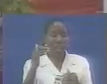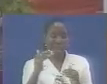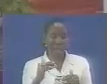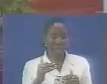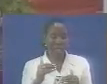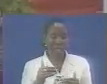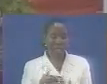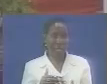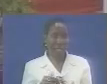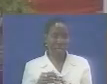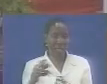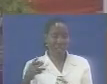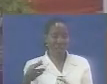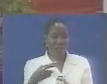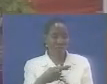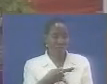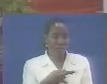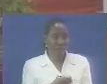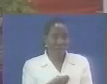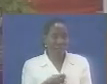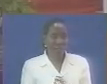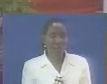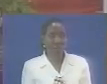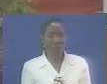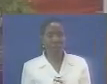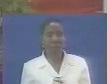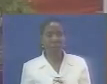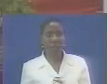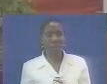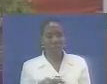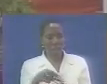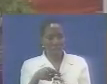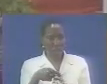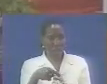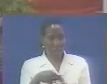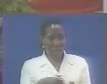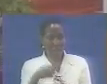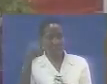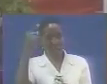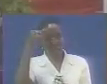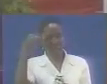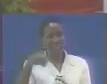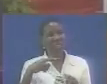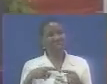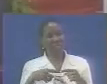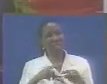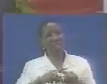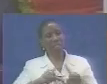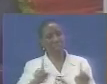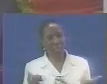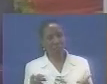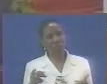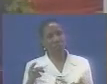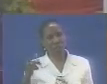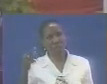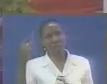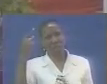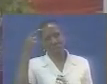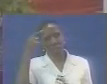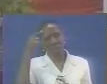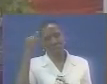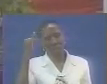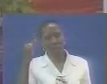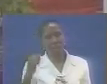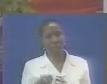revenue. This government has a complete different philosophy. Mr. Speaker, on the matter of high price of